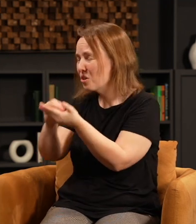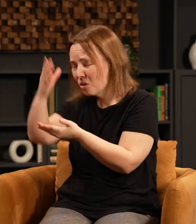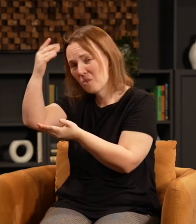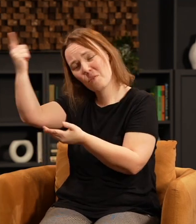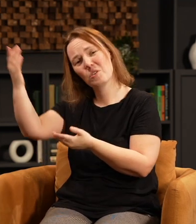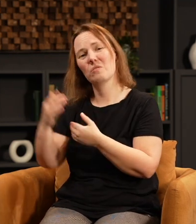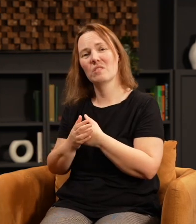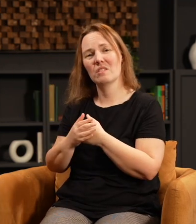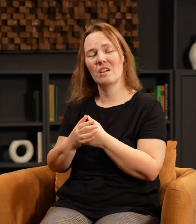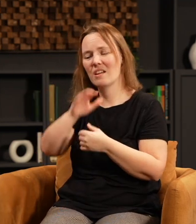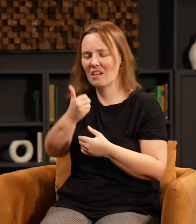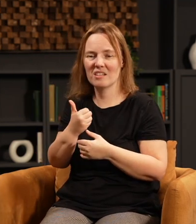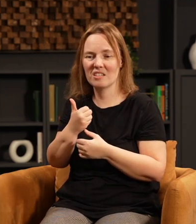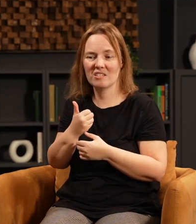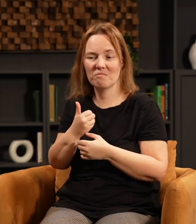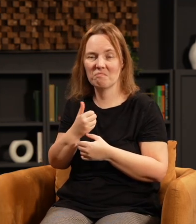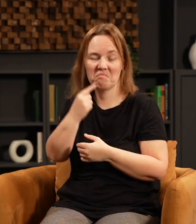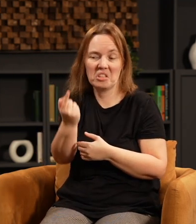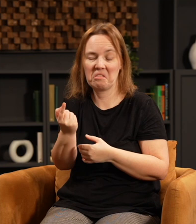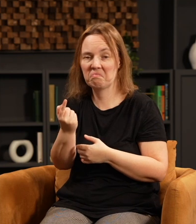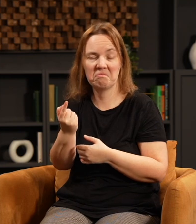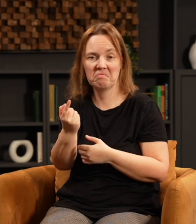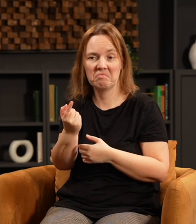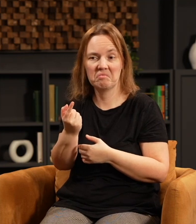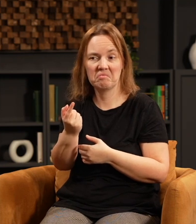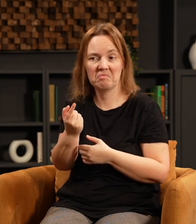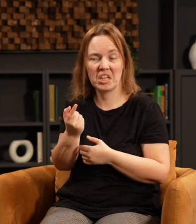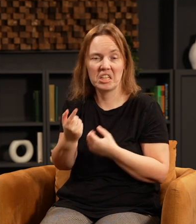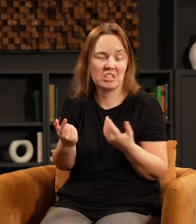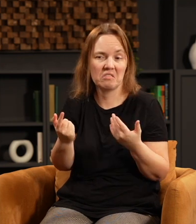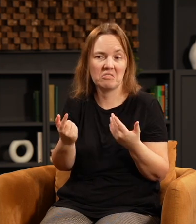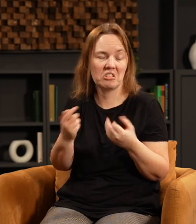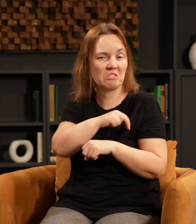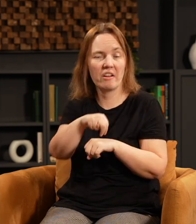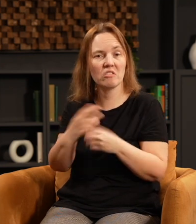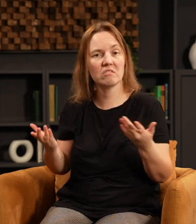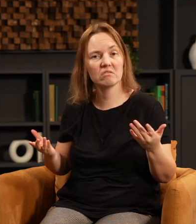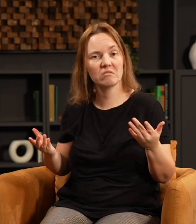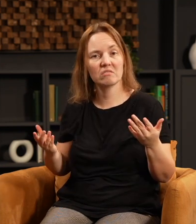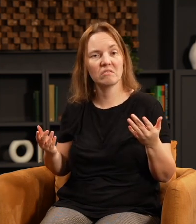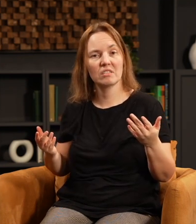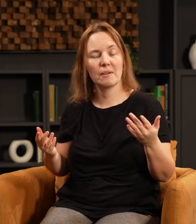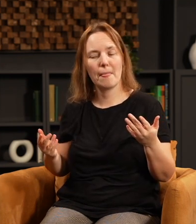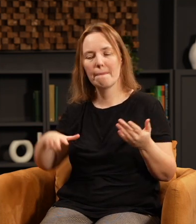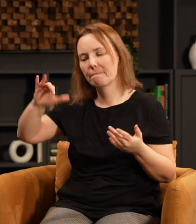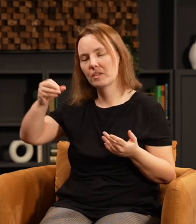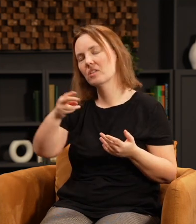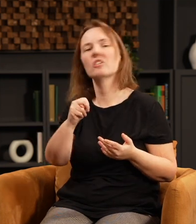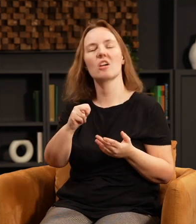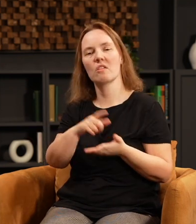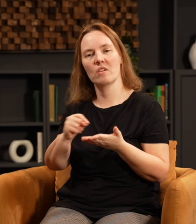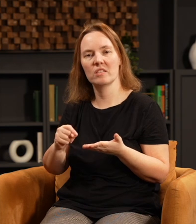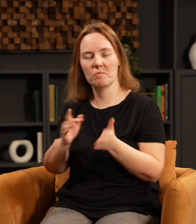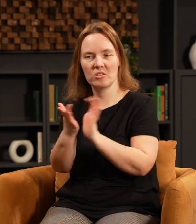not just write it off as something that's just automatic. Now, John writes about Jesus' visit to Jerusalem for the Passover festival in